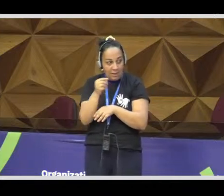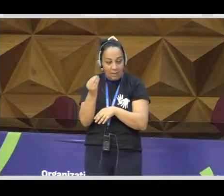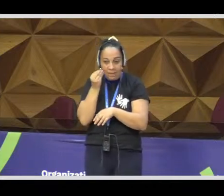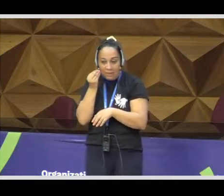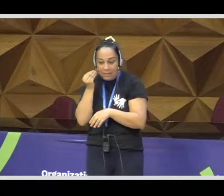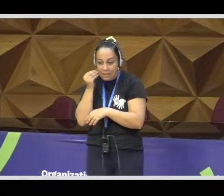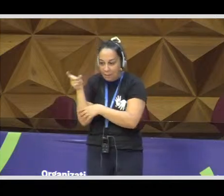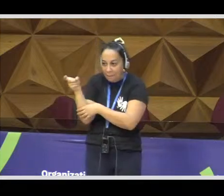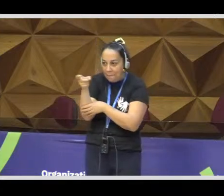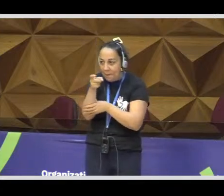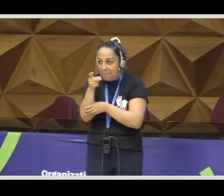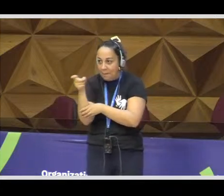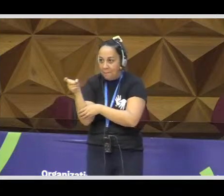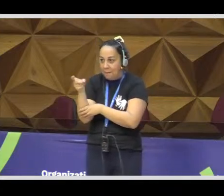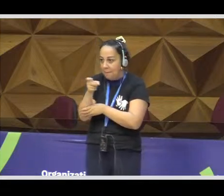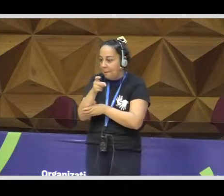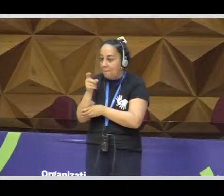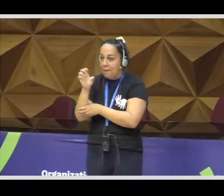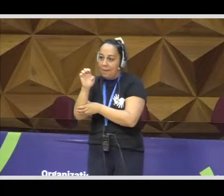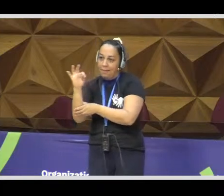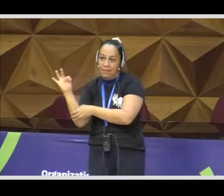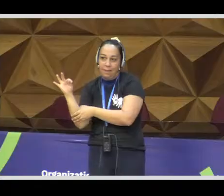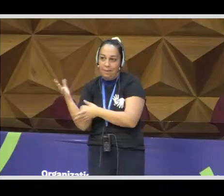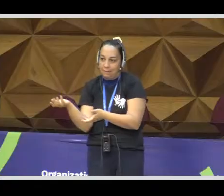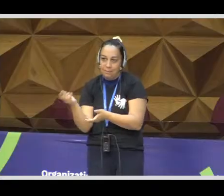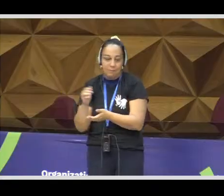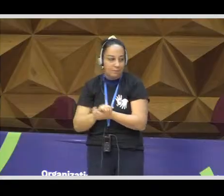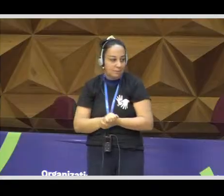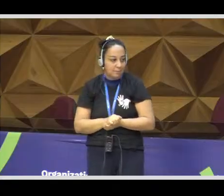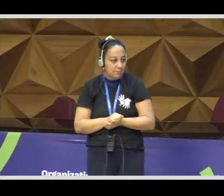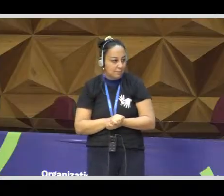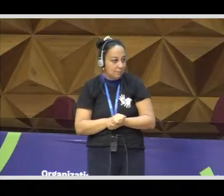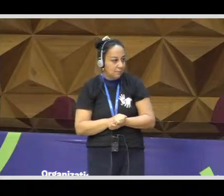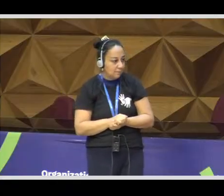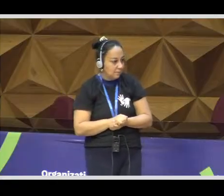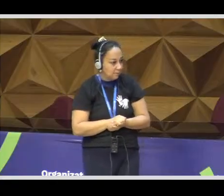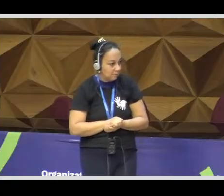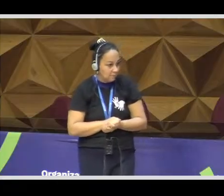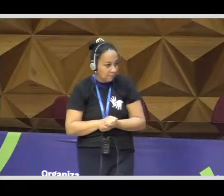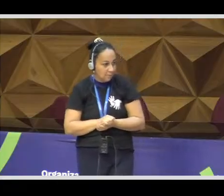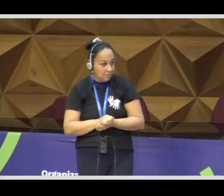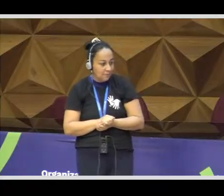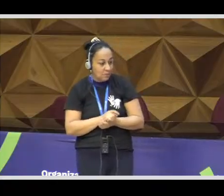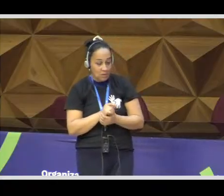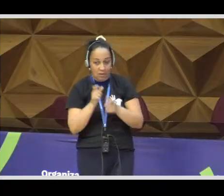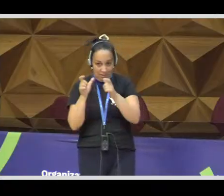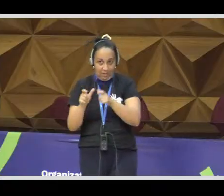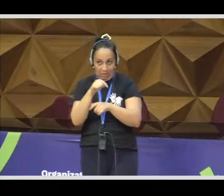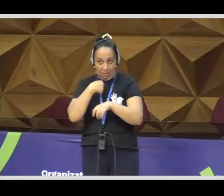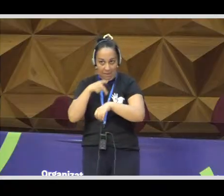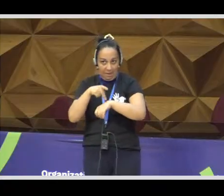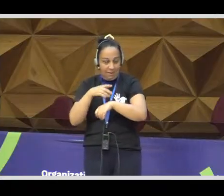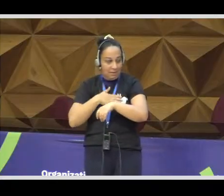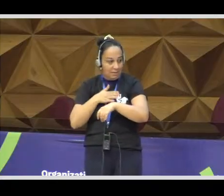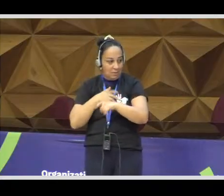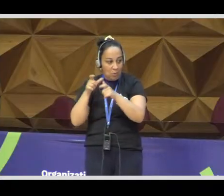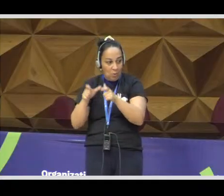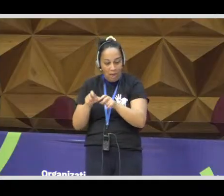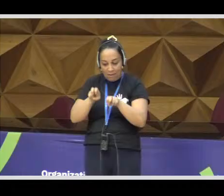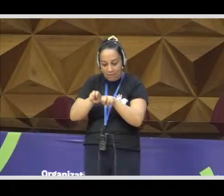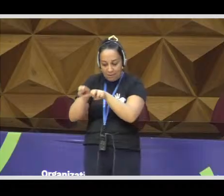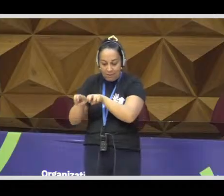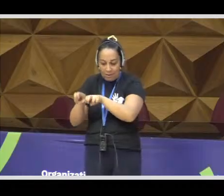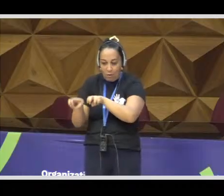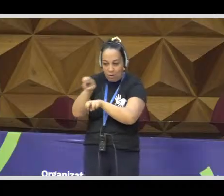remember, in the UK we drive on the other side of the road, so Mark is not driving the car, he's the passenger in the car. So the car motion